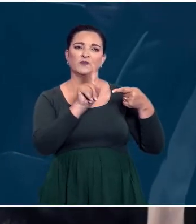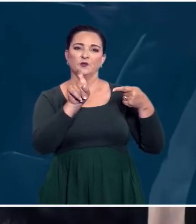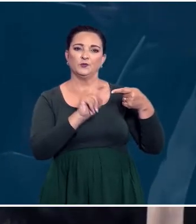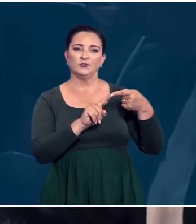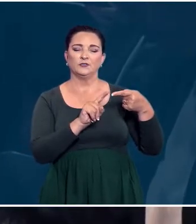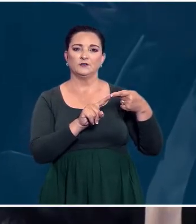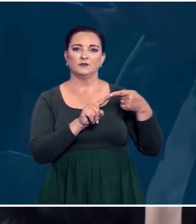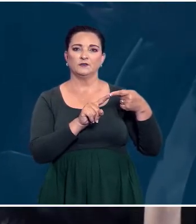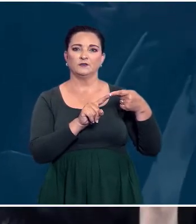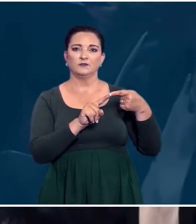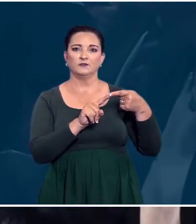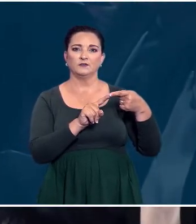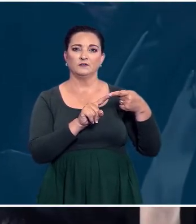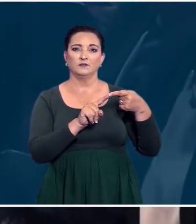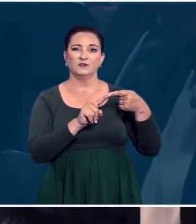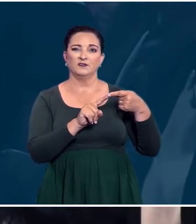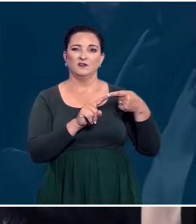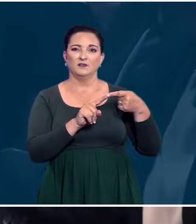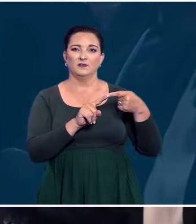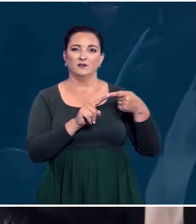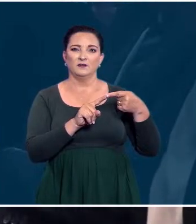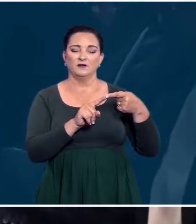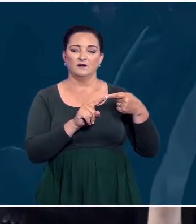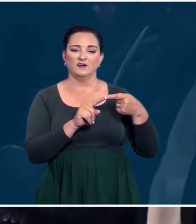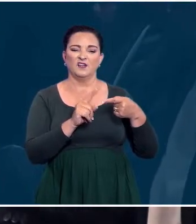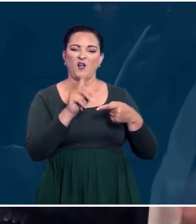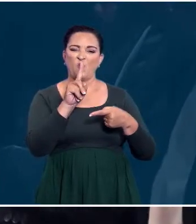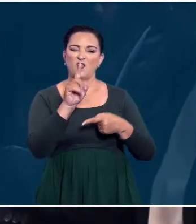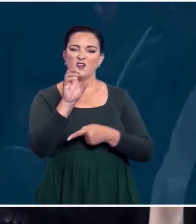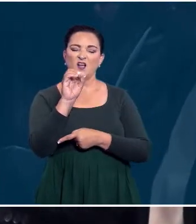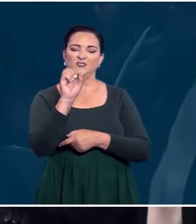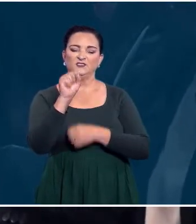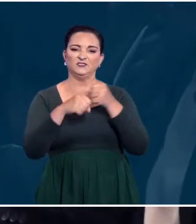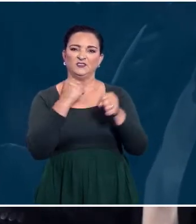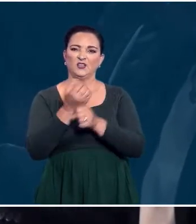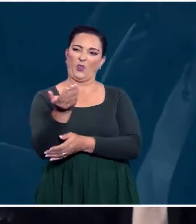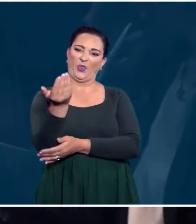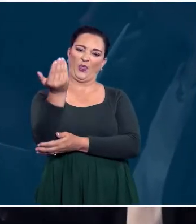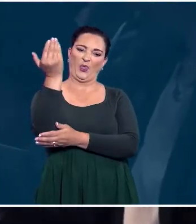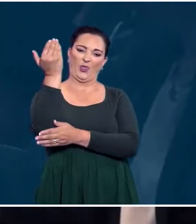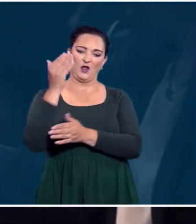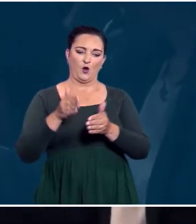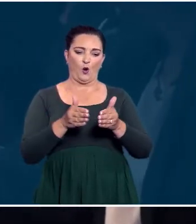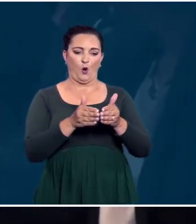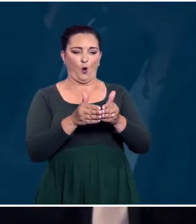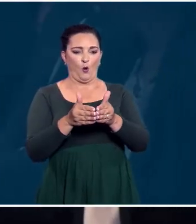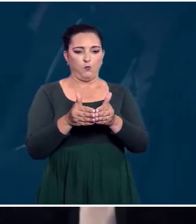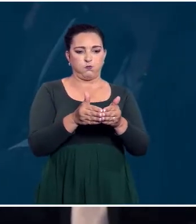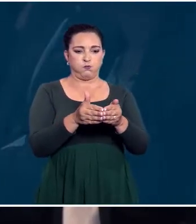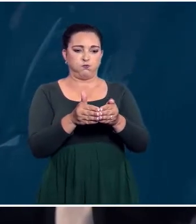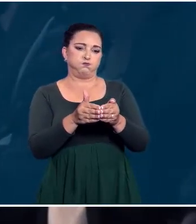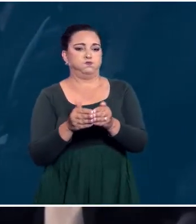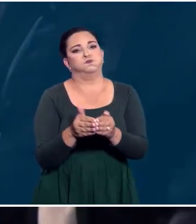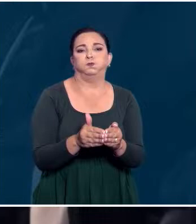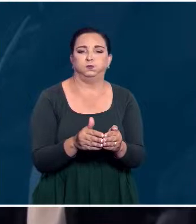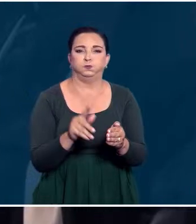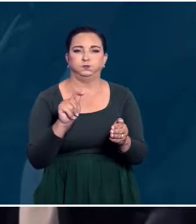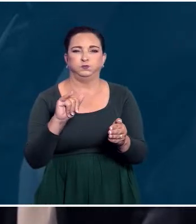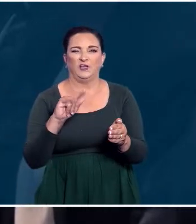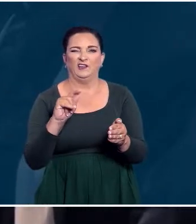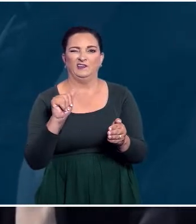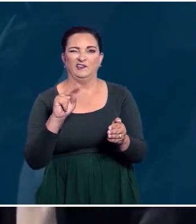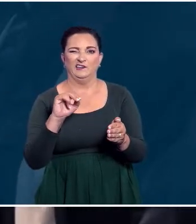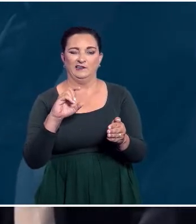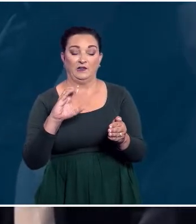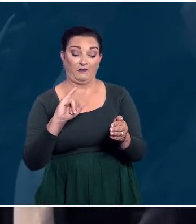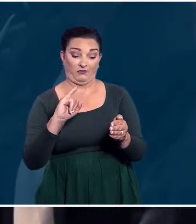says, the Titanic sank plus 100 years ago. Are President Trump's tariffs our proverbial iceberg, or is